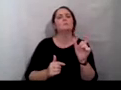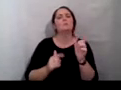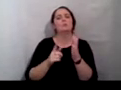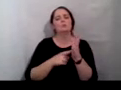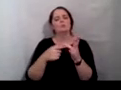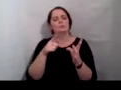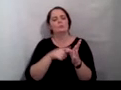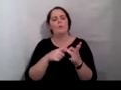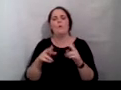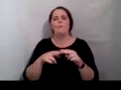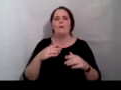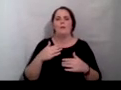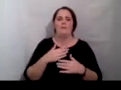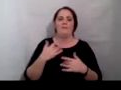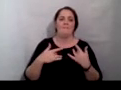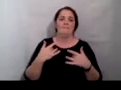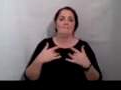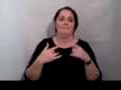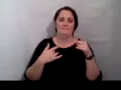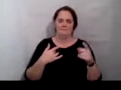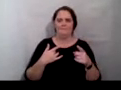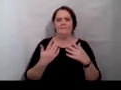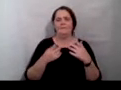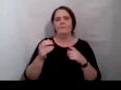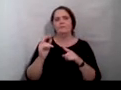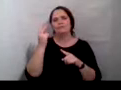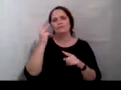there's this idea of reflections and a